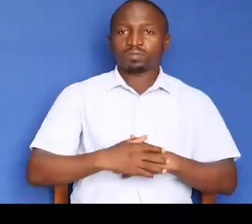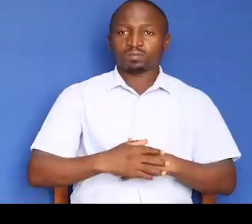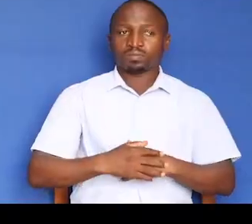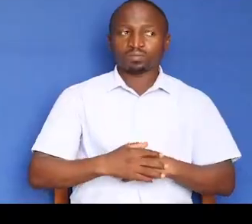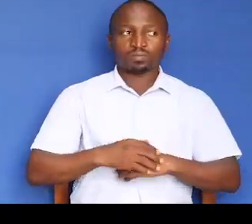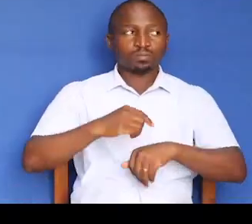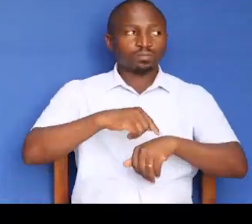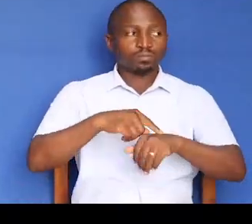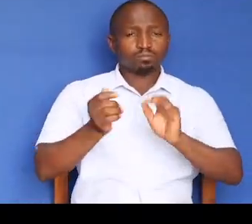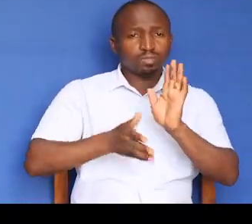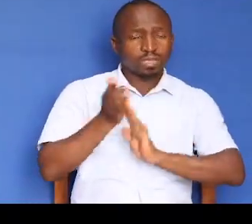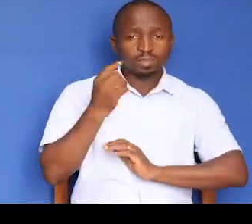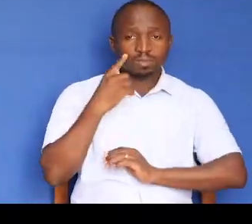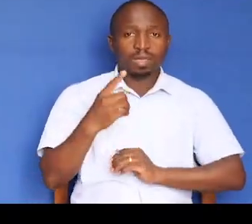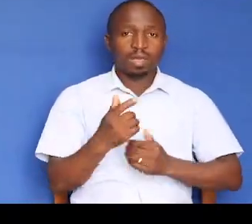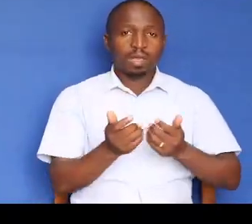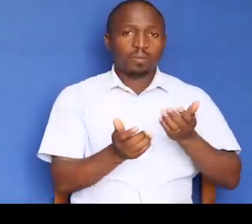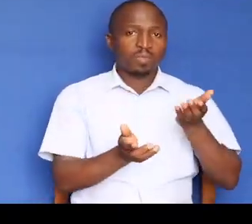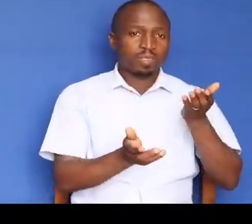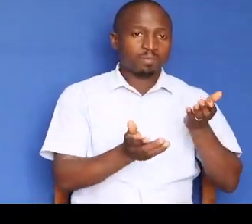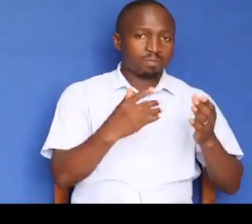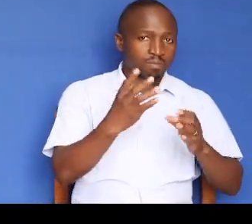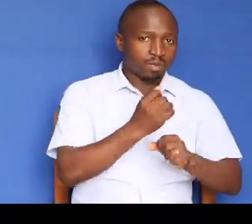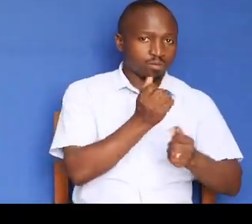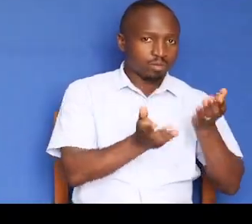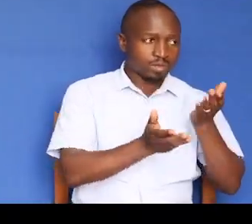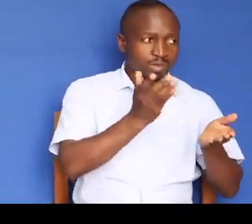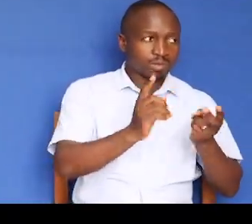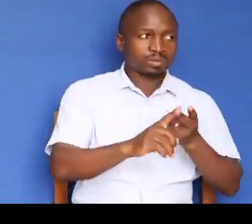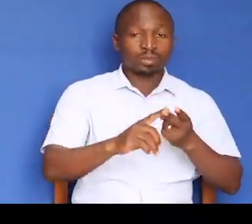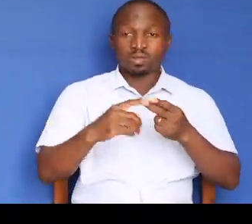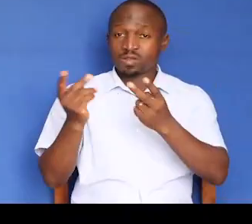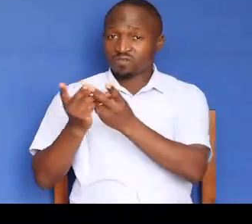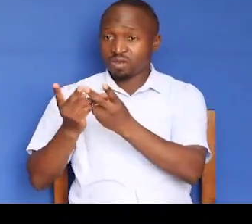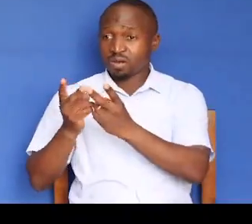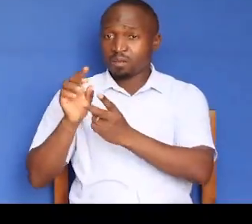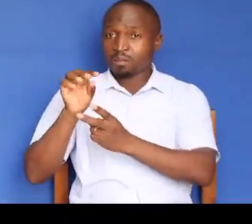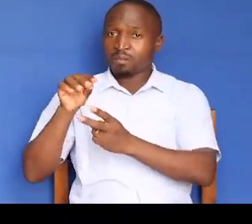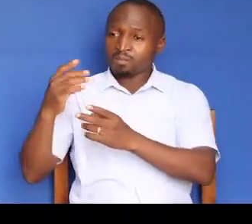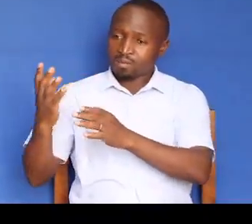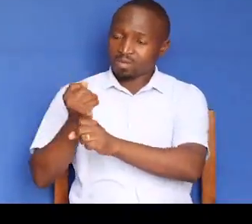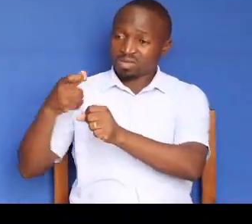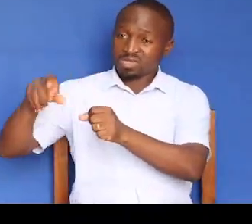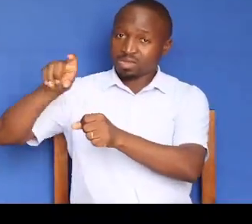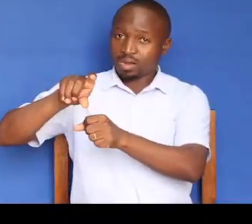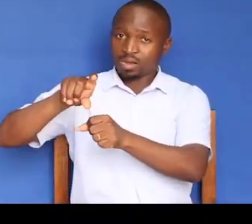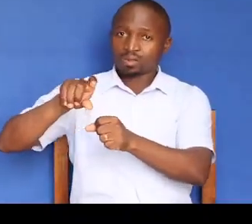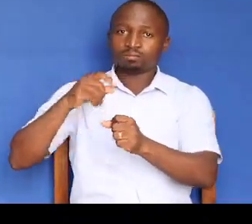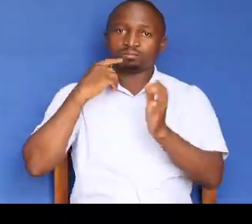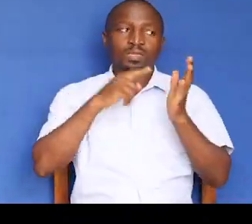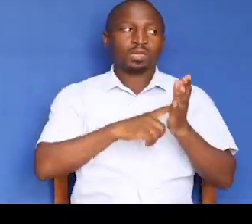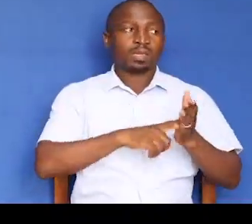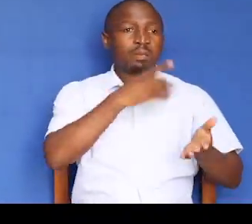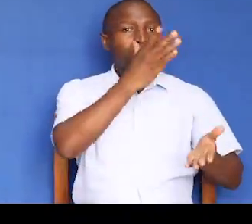started, we say average revenue equal to marginal revenue is a perfect competitive market. When they differ, it's